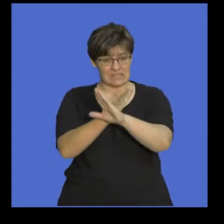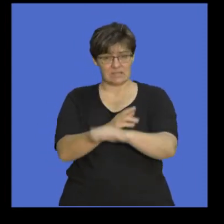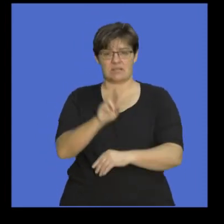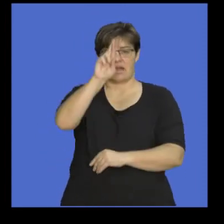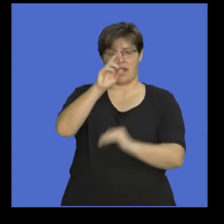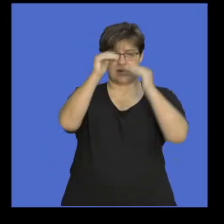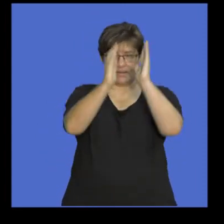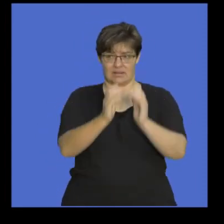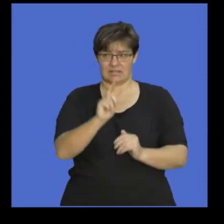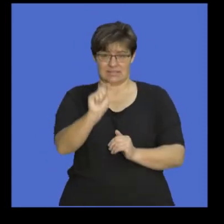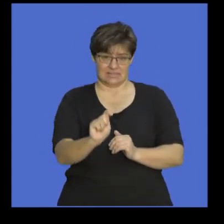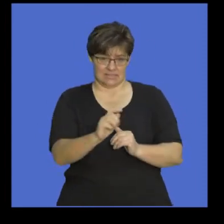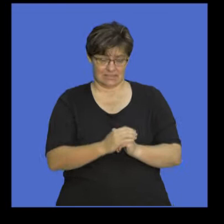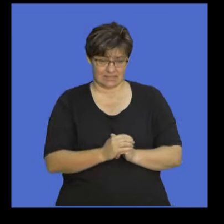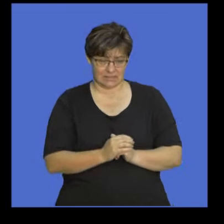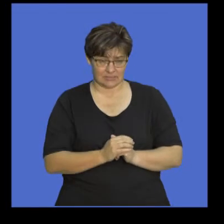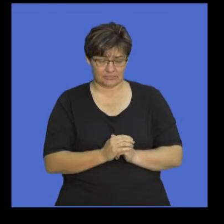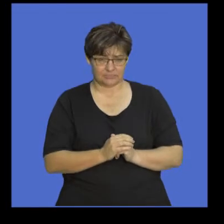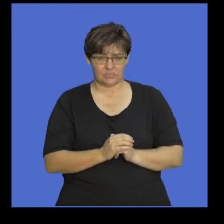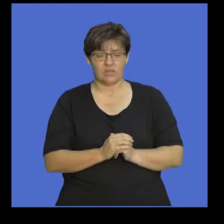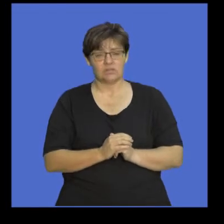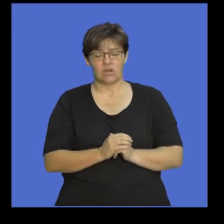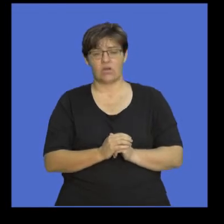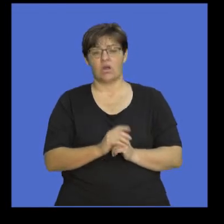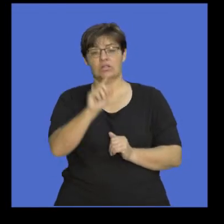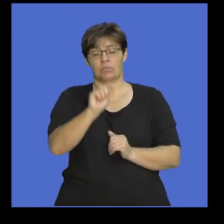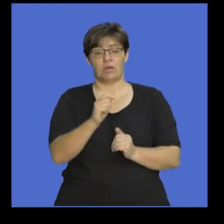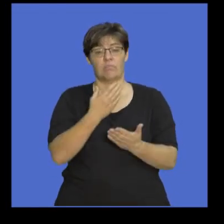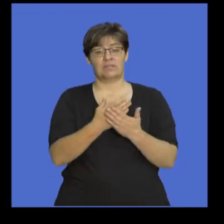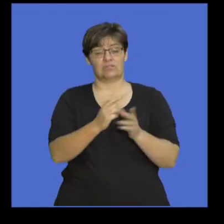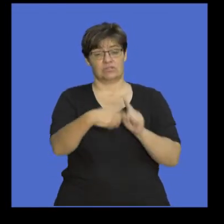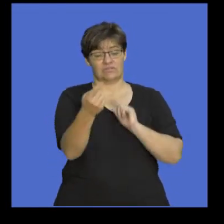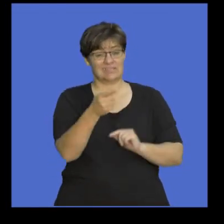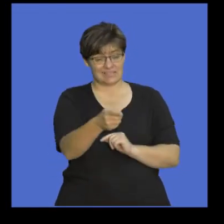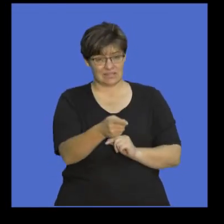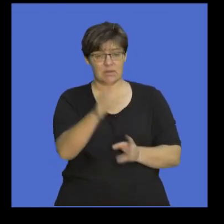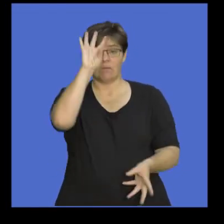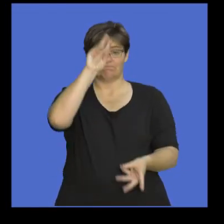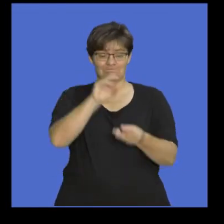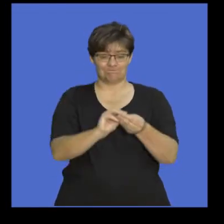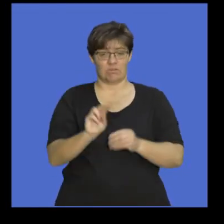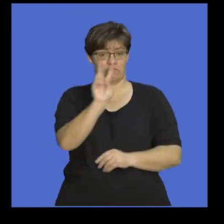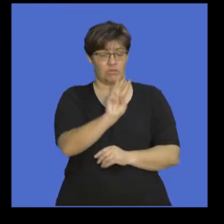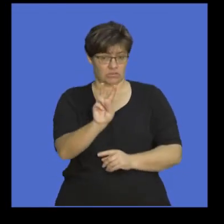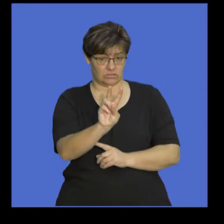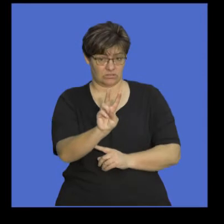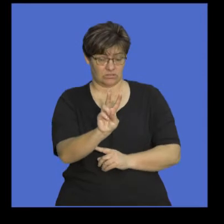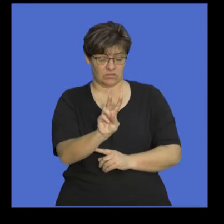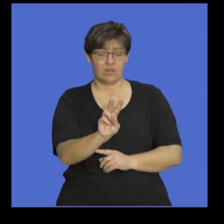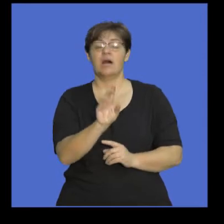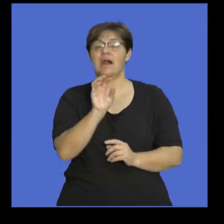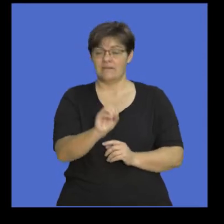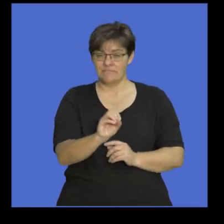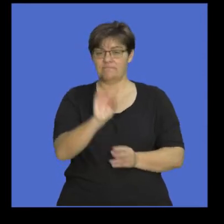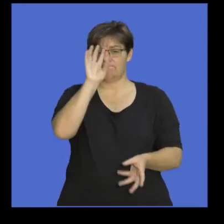T. Okay, so if we have the terminal potential difference, which is the total voltage again, we have also